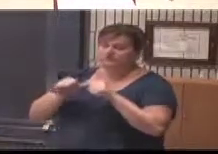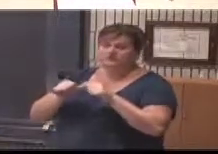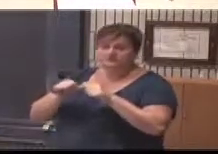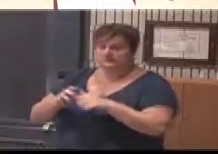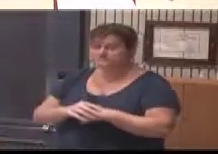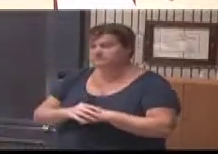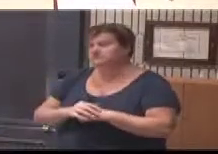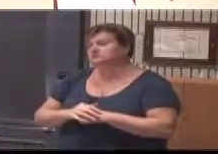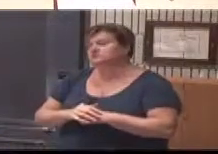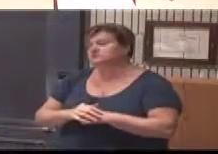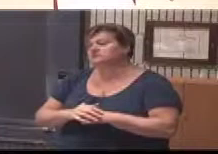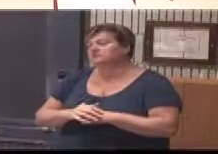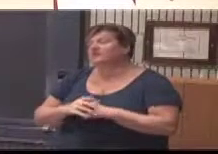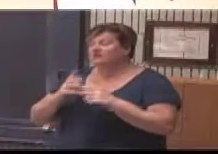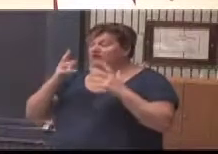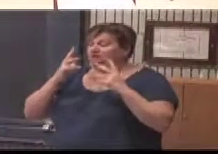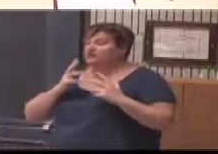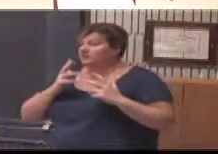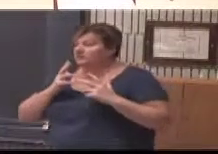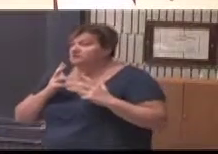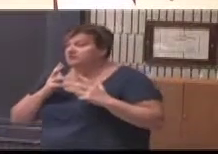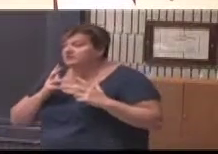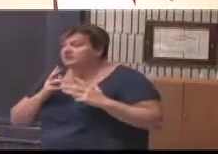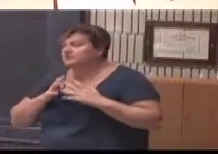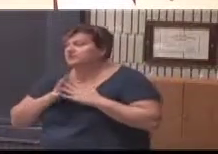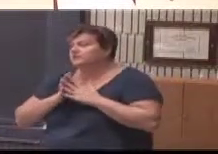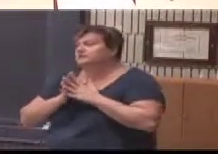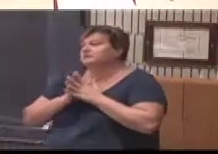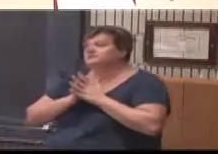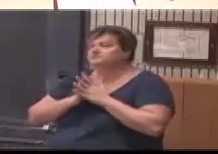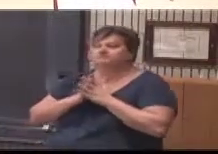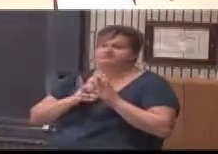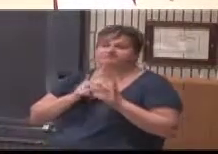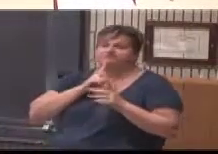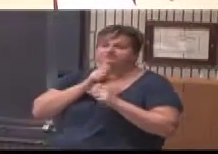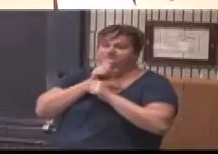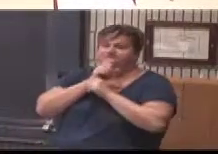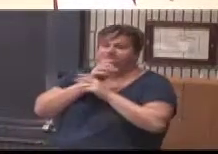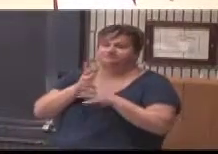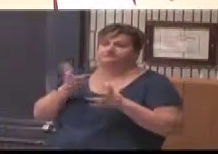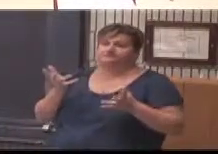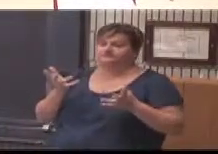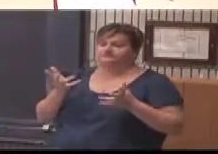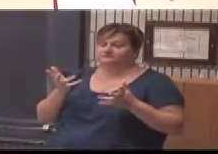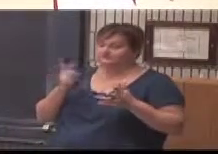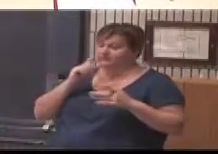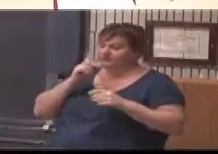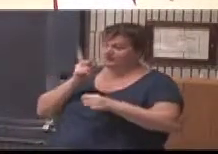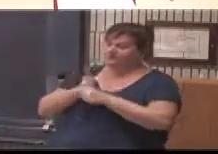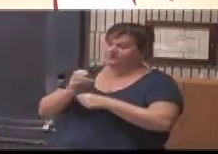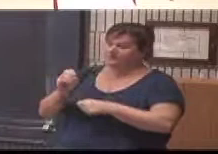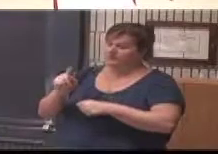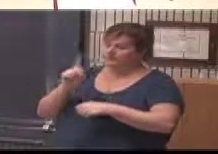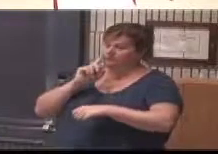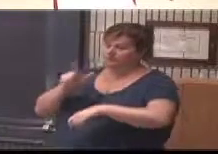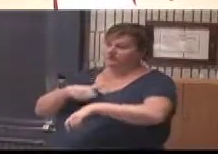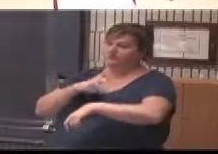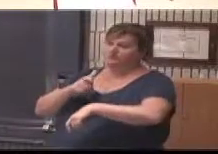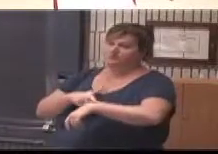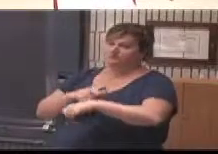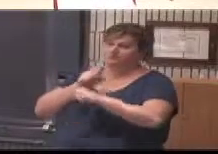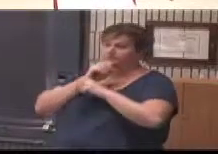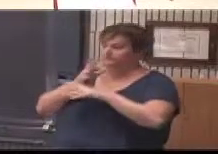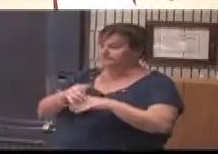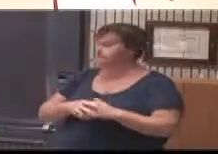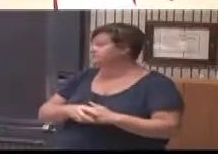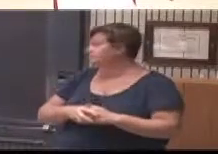So unfortunately, there really isn't a way to keep OT in there for long periods of